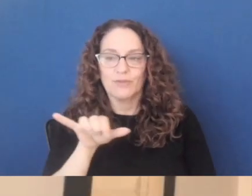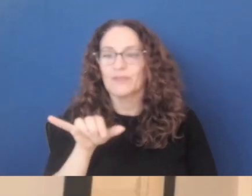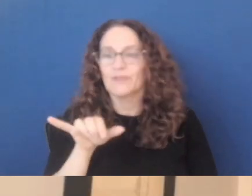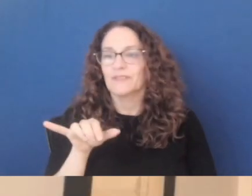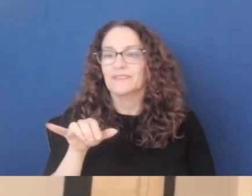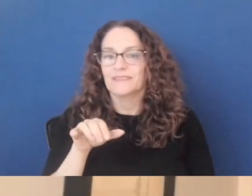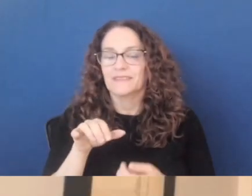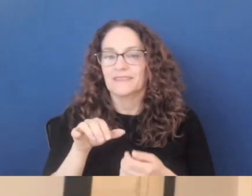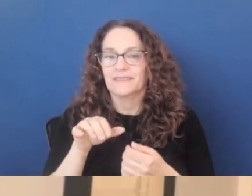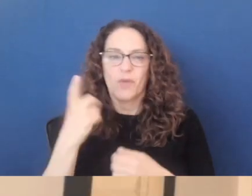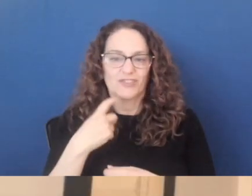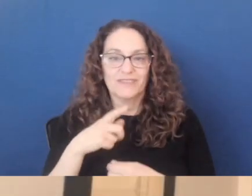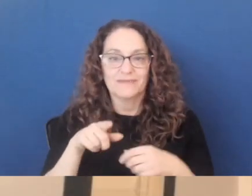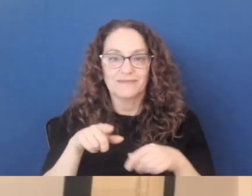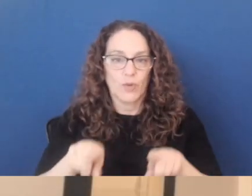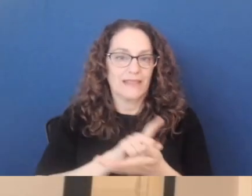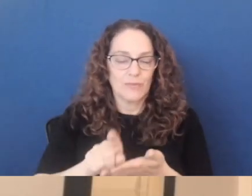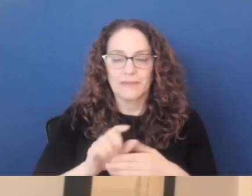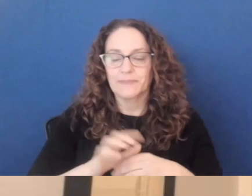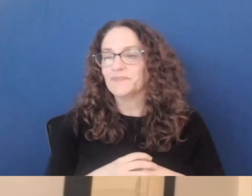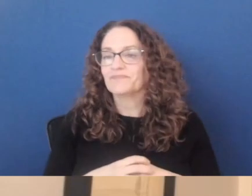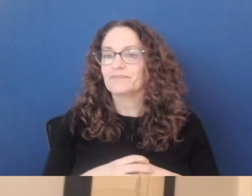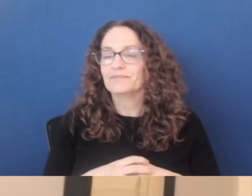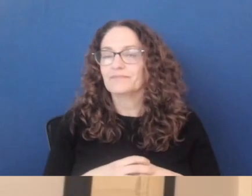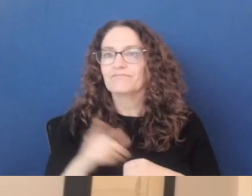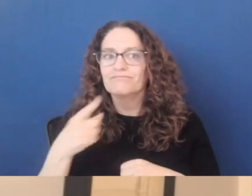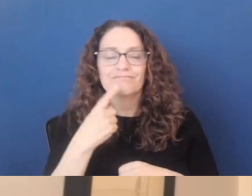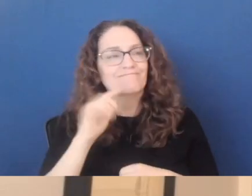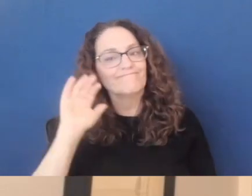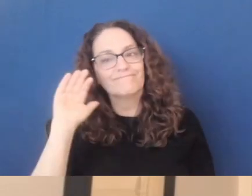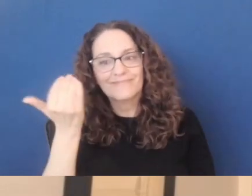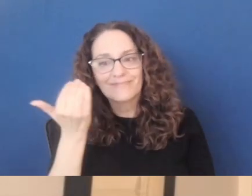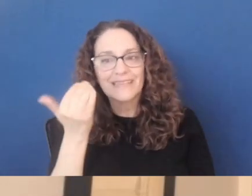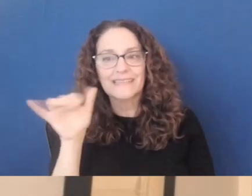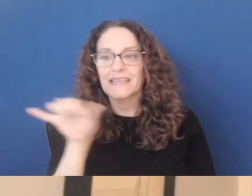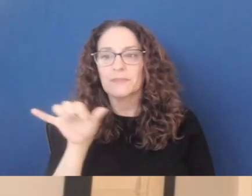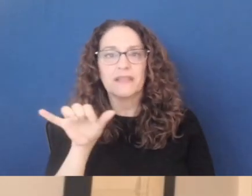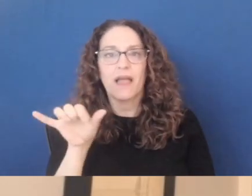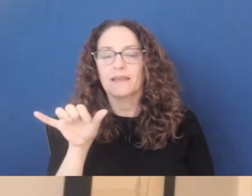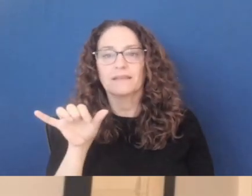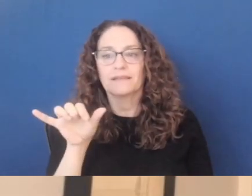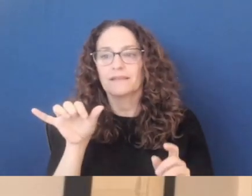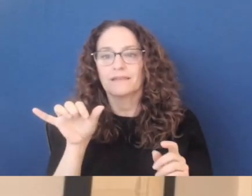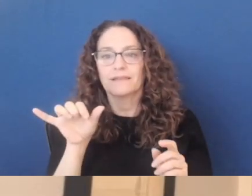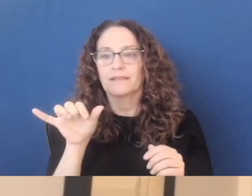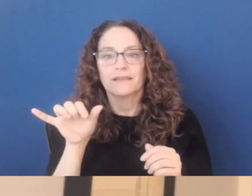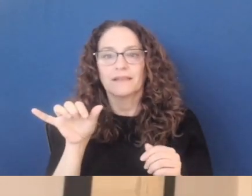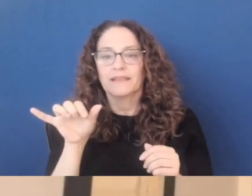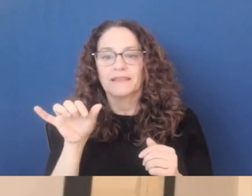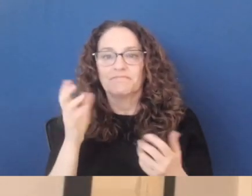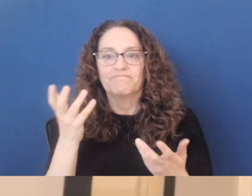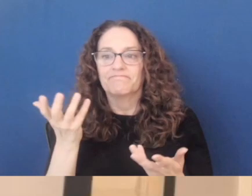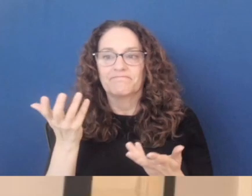week when I was reading the book, that said, it just seems like there's coming back to what at